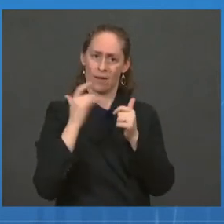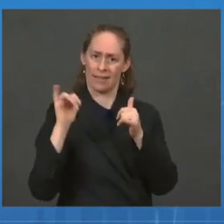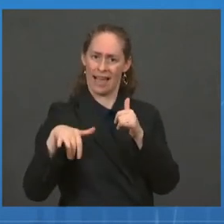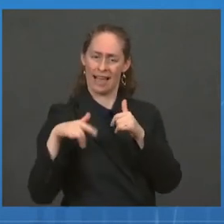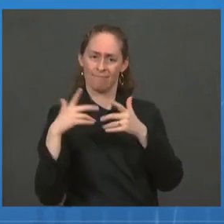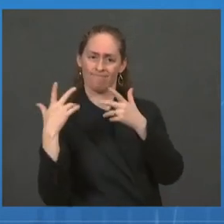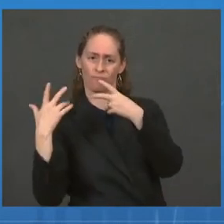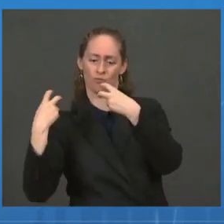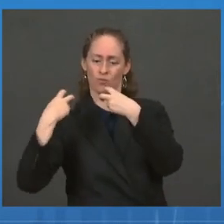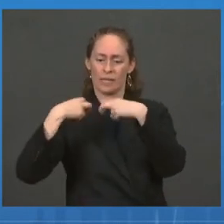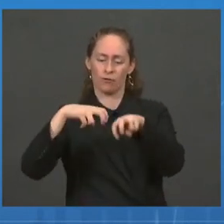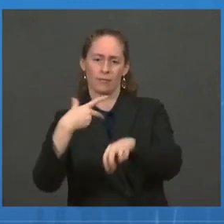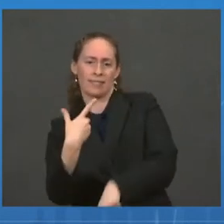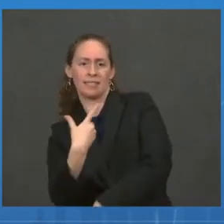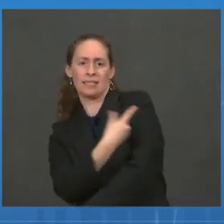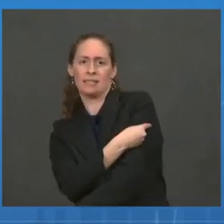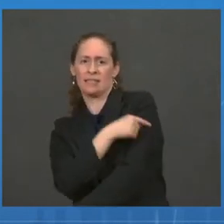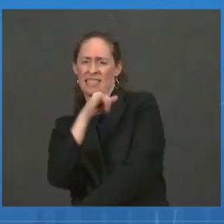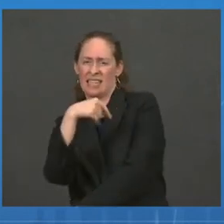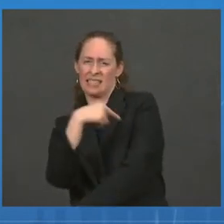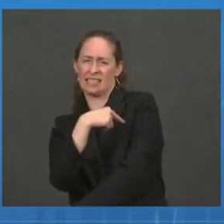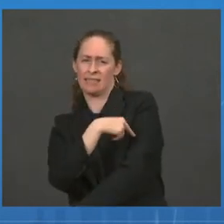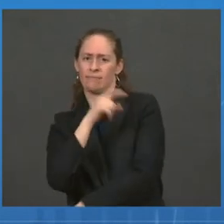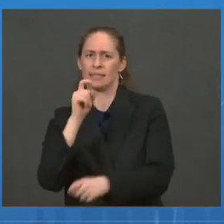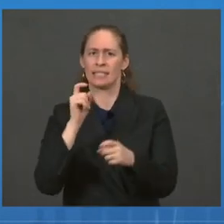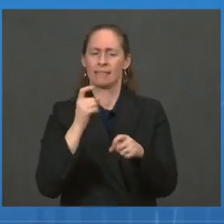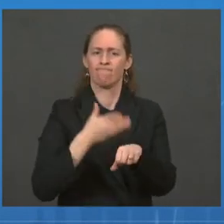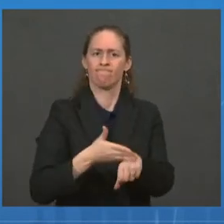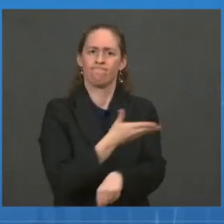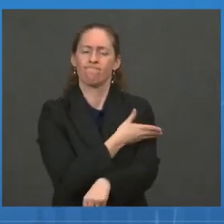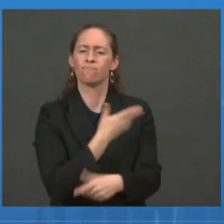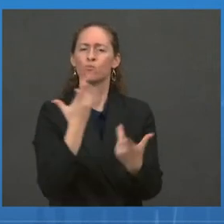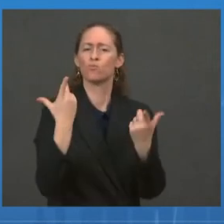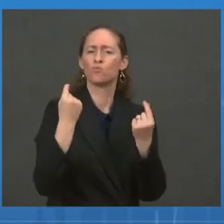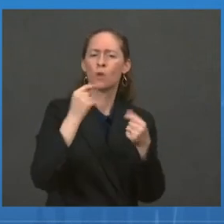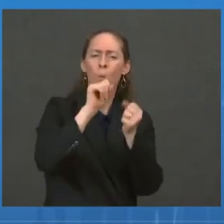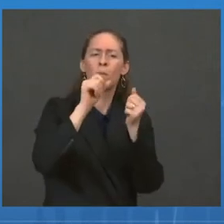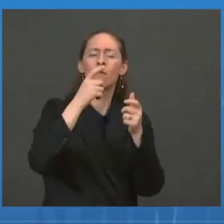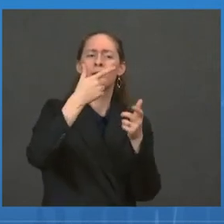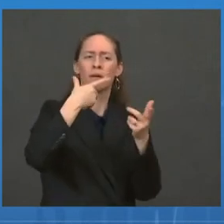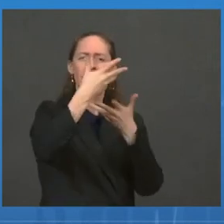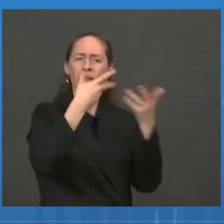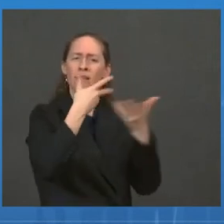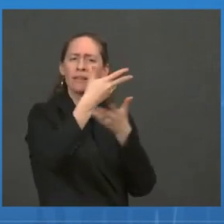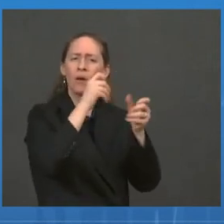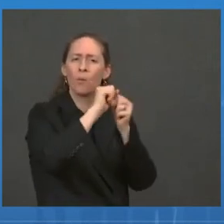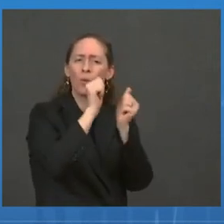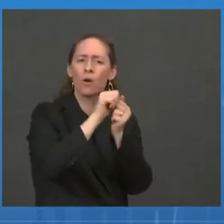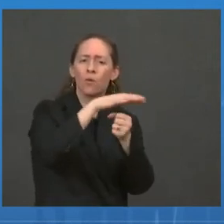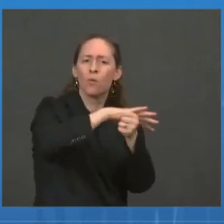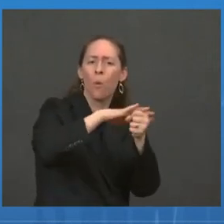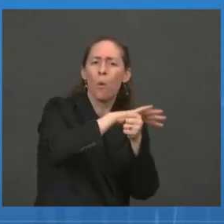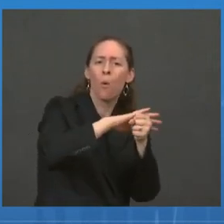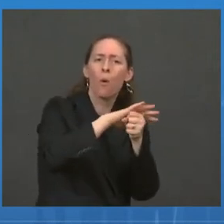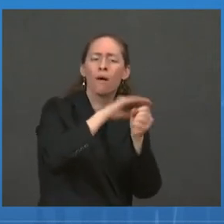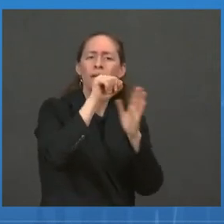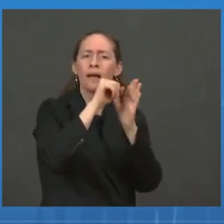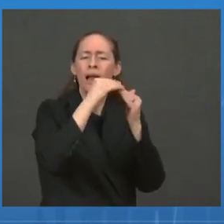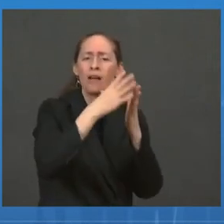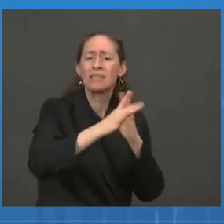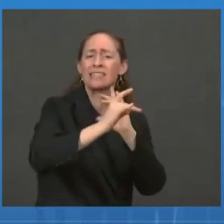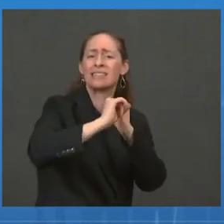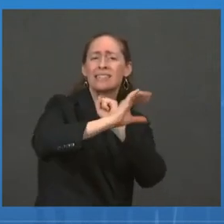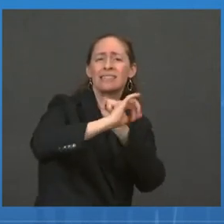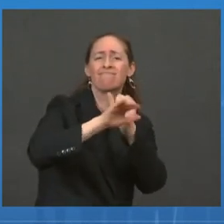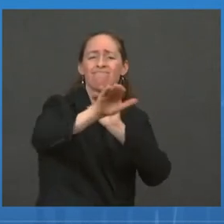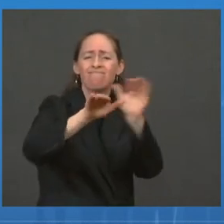media campaigns to answer questions and increase vaccine confidence and launch mobile vaccination clinics the type that we have